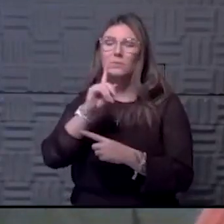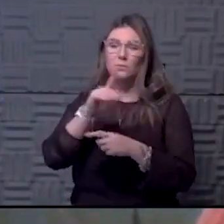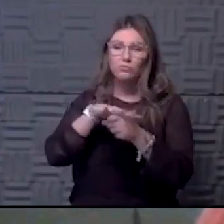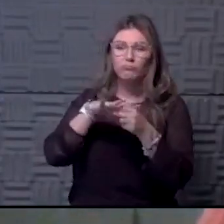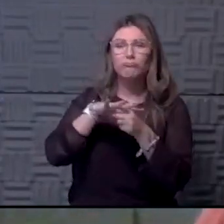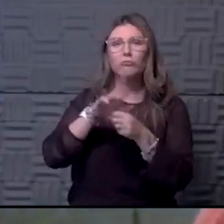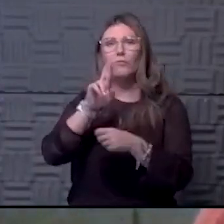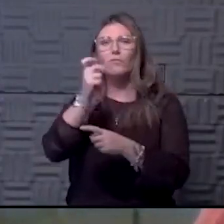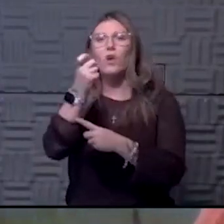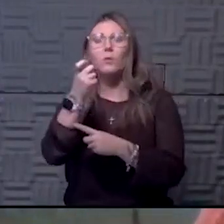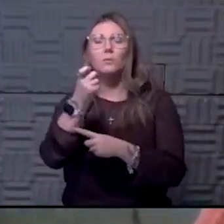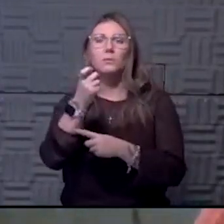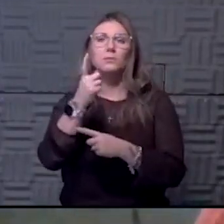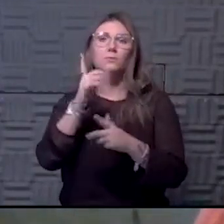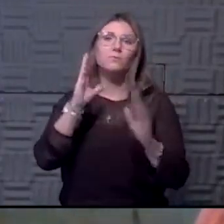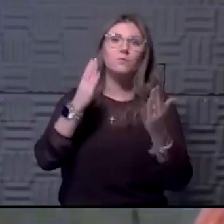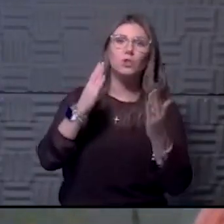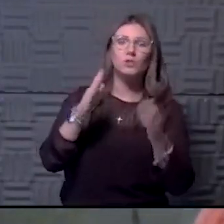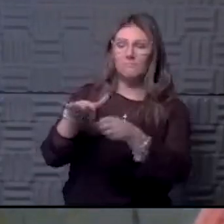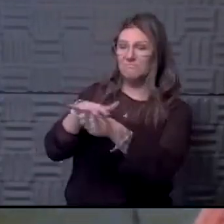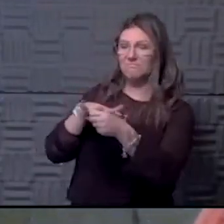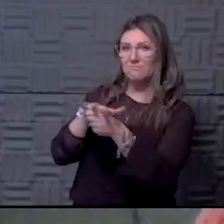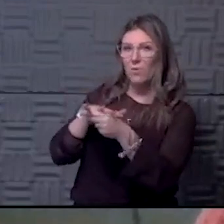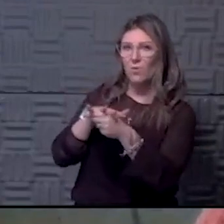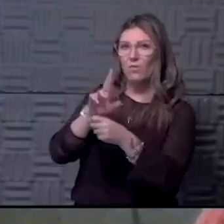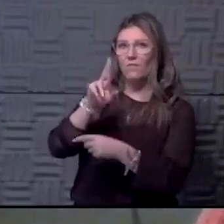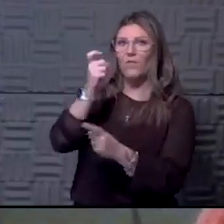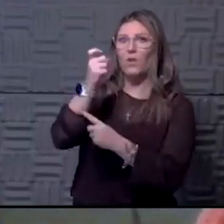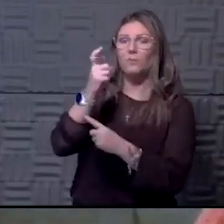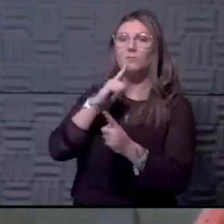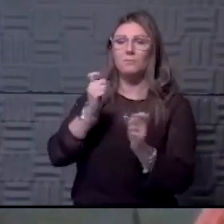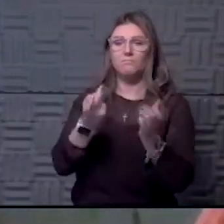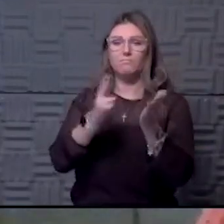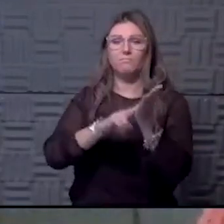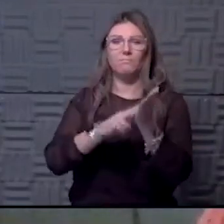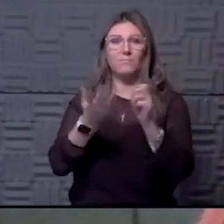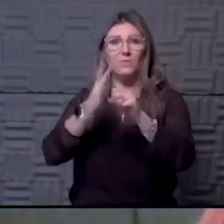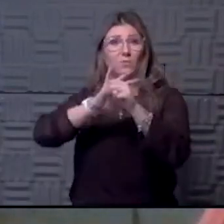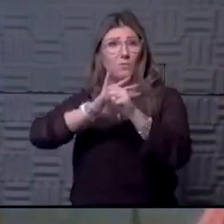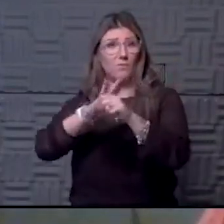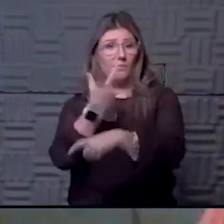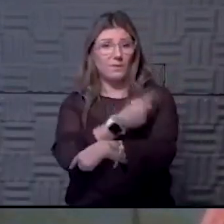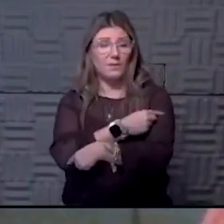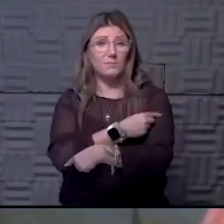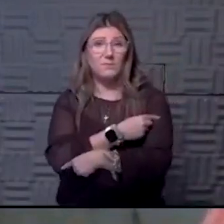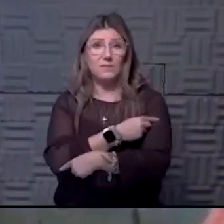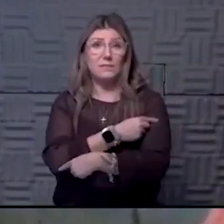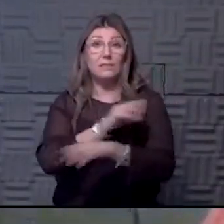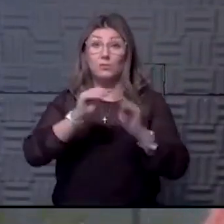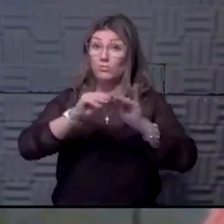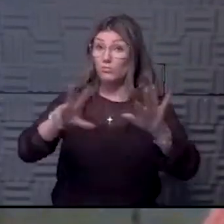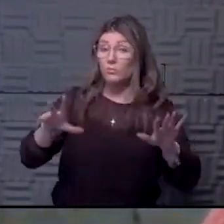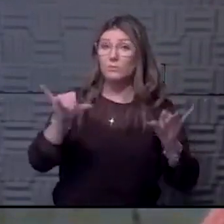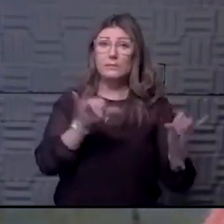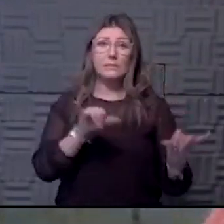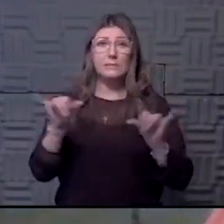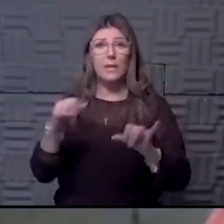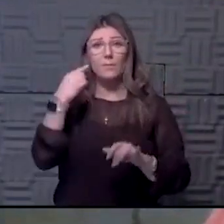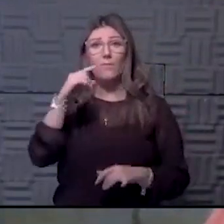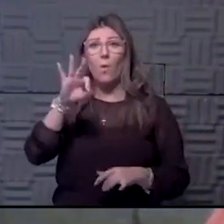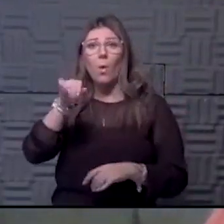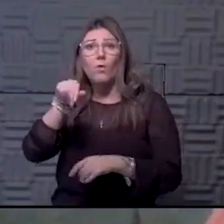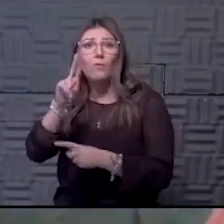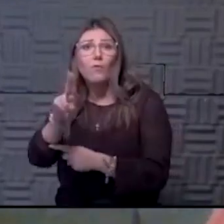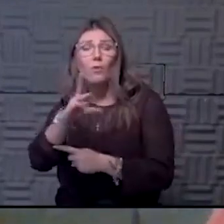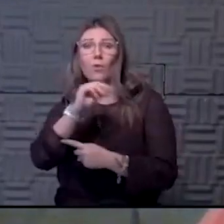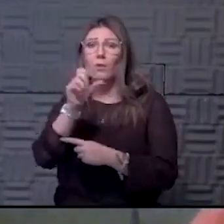corporation pharmacies, can actually sign up to be COVID vaccine distributors in the same way that they are flu vaccine